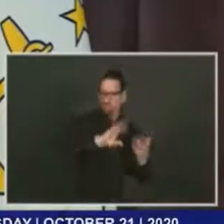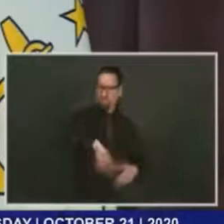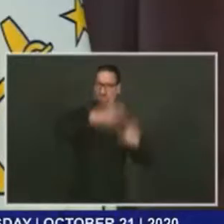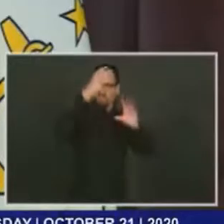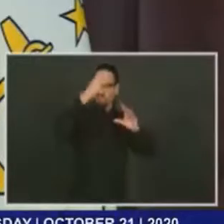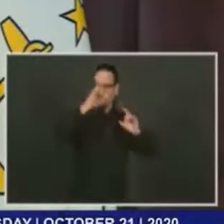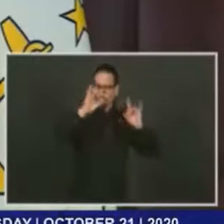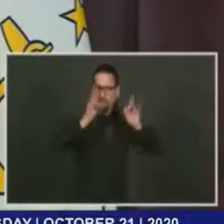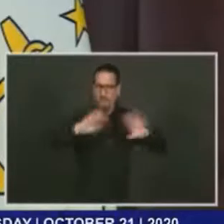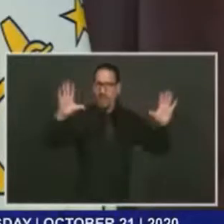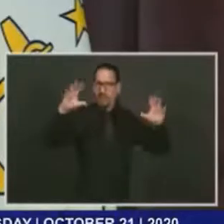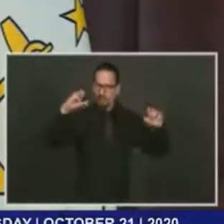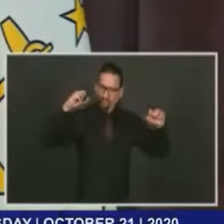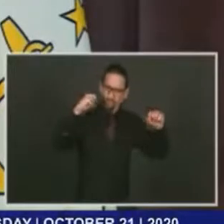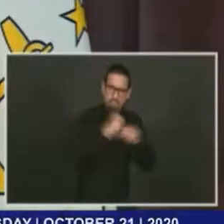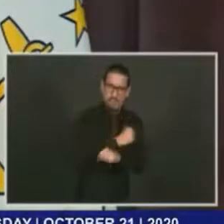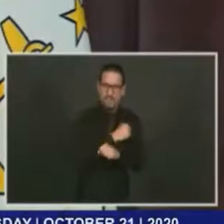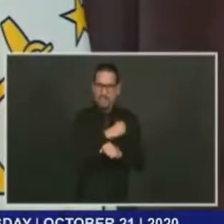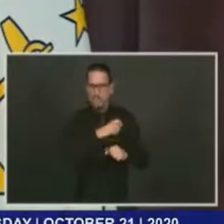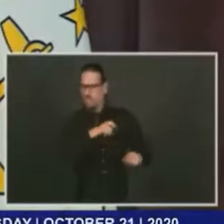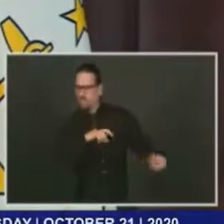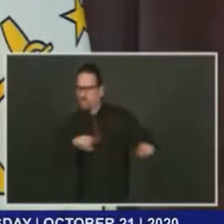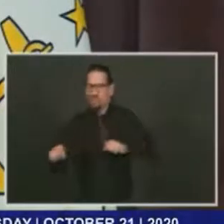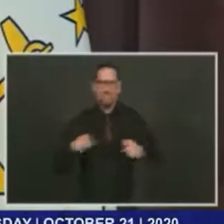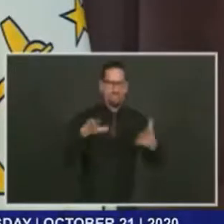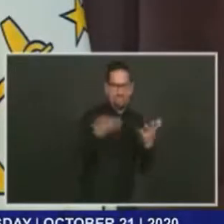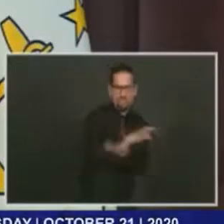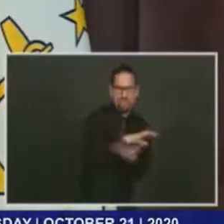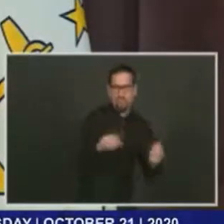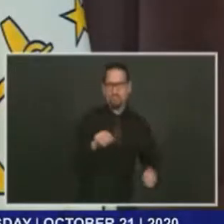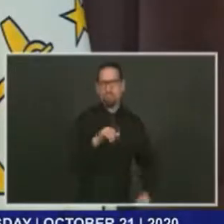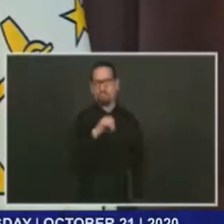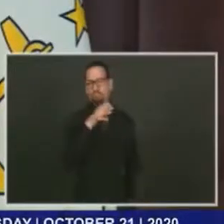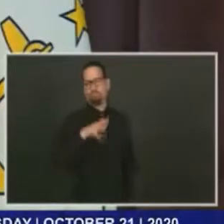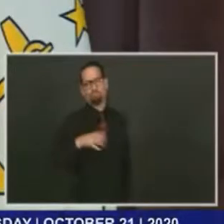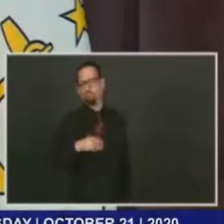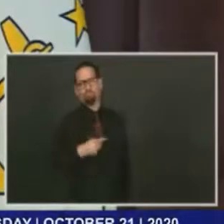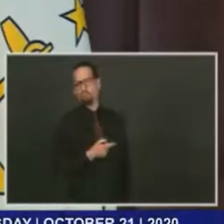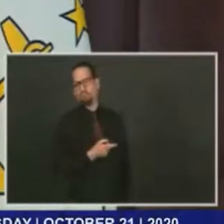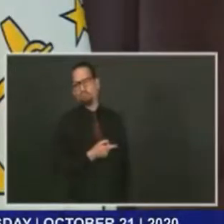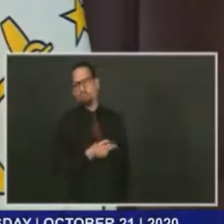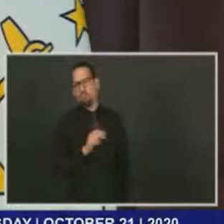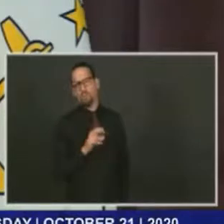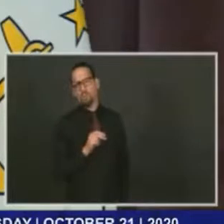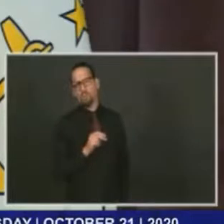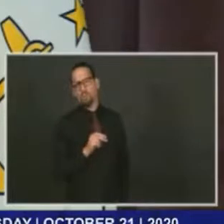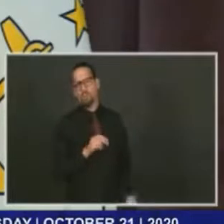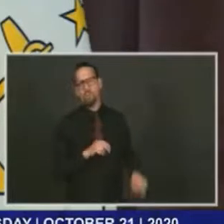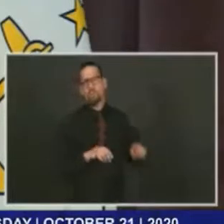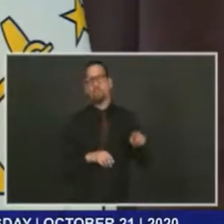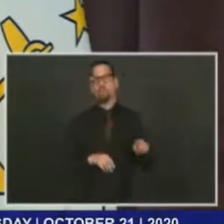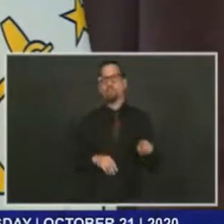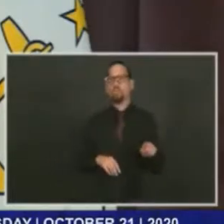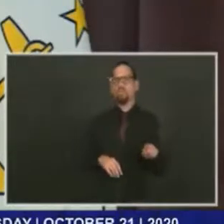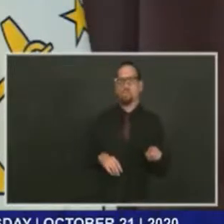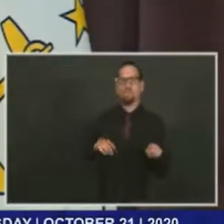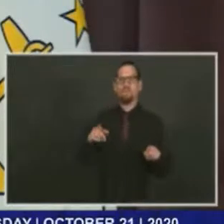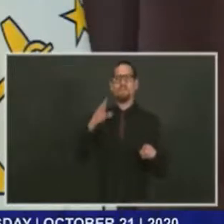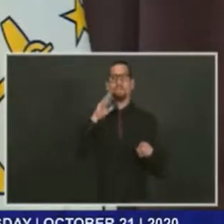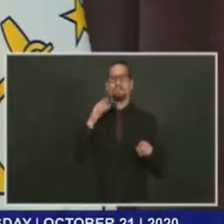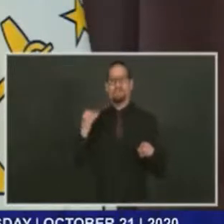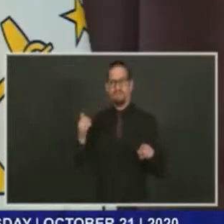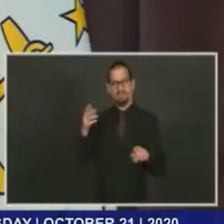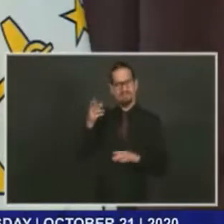was striking to me that the young man who tragically is now in the hospital, and I hope he's well, his parents were saying, please